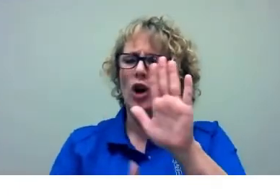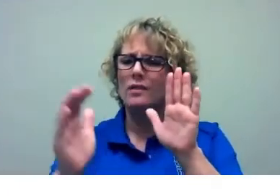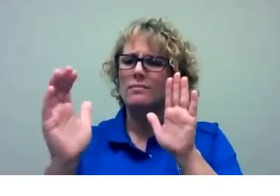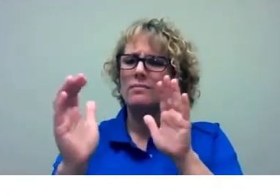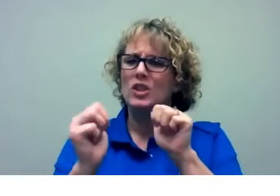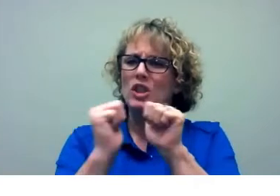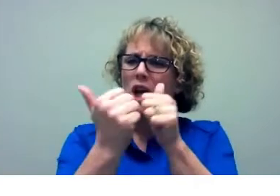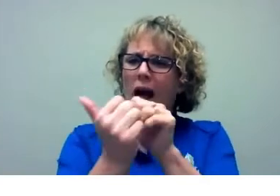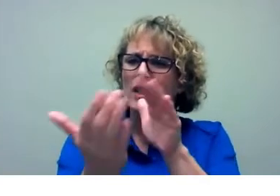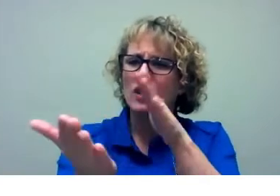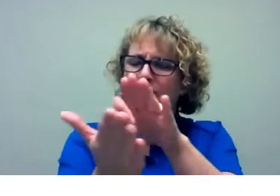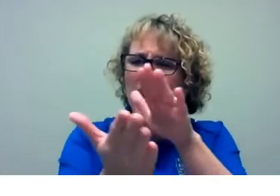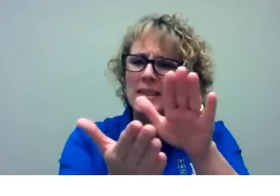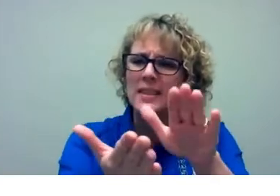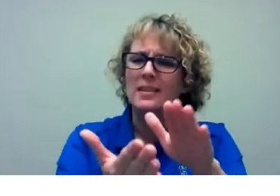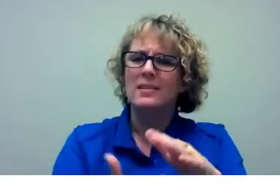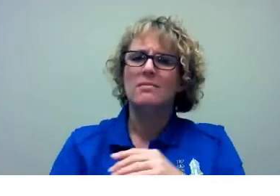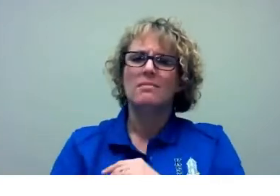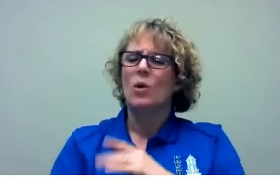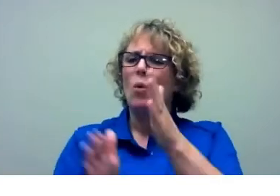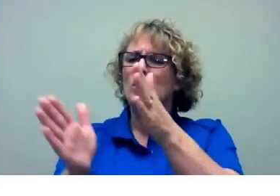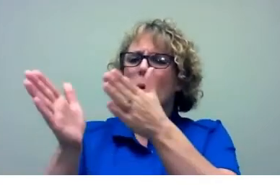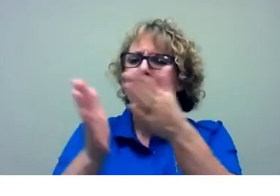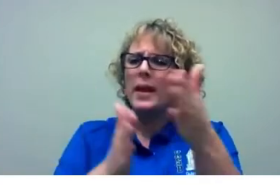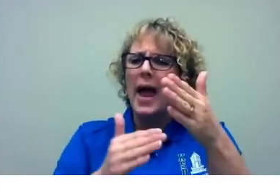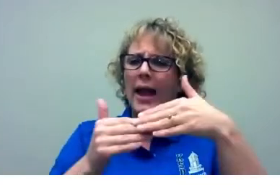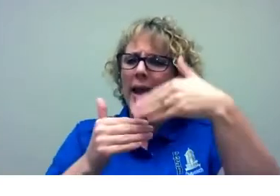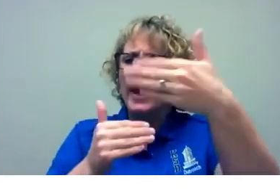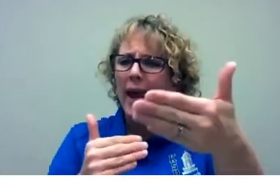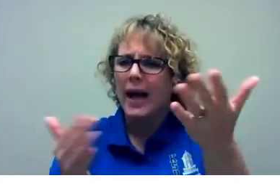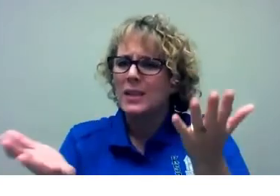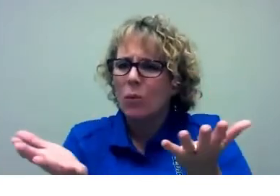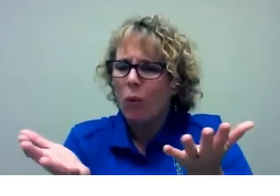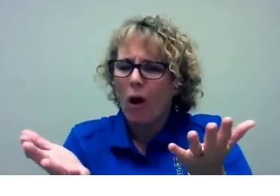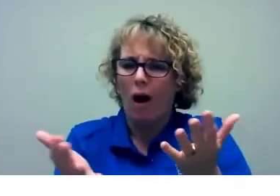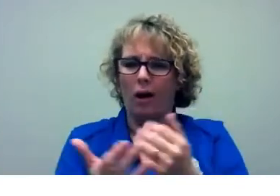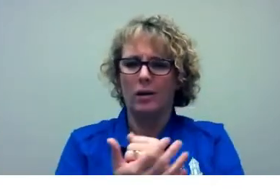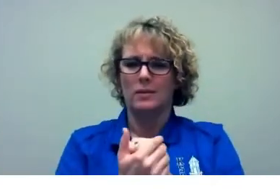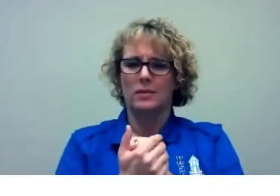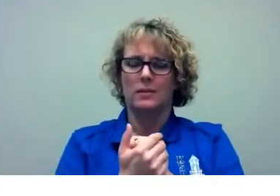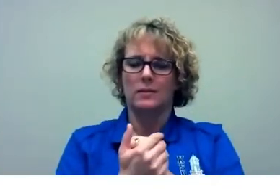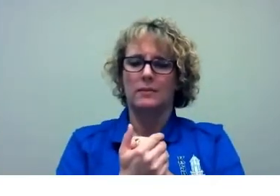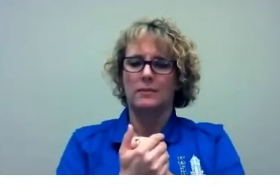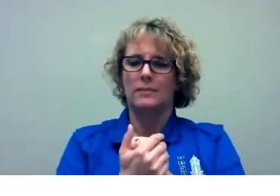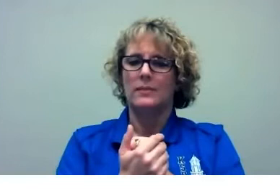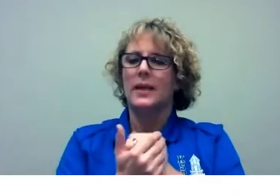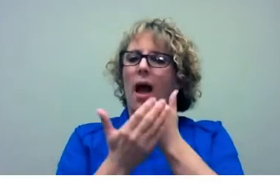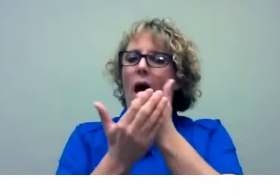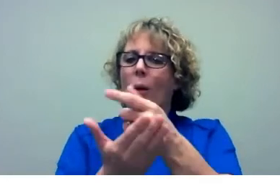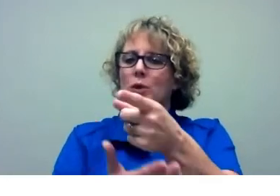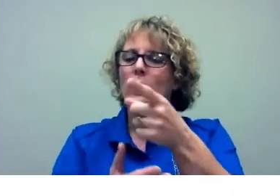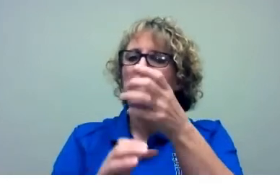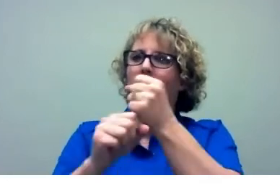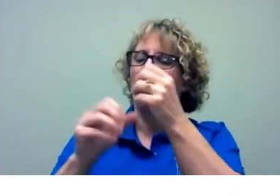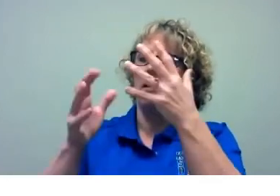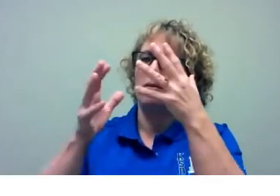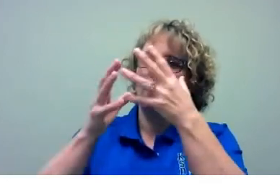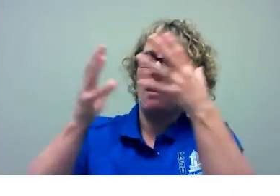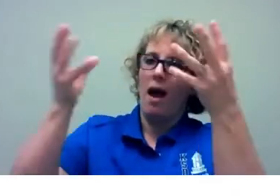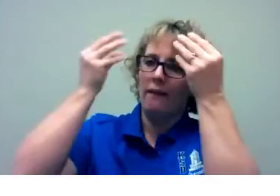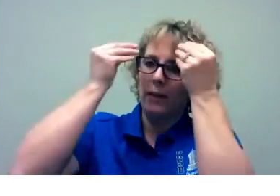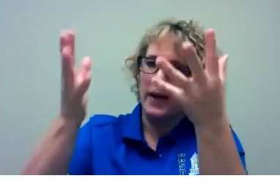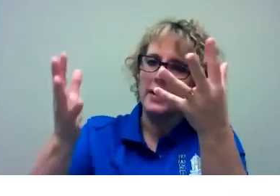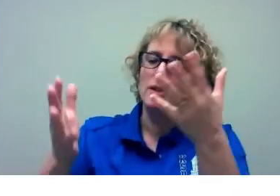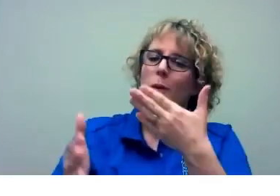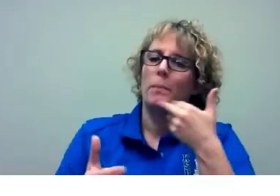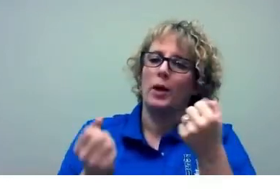What's your priorities right now? What are you focusing on? What are your challenges? And what are you planning on up ahead?